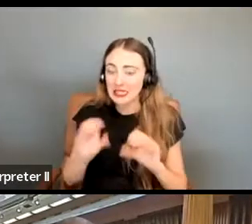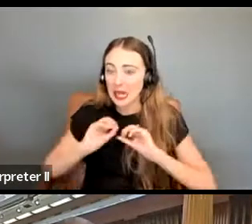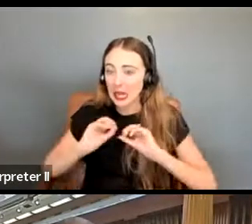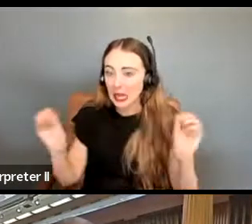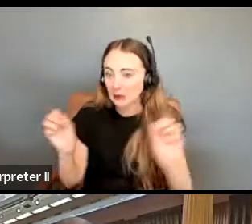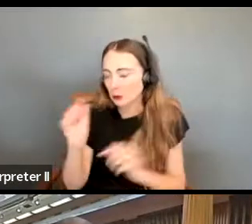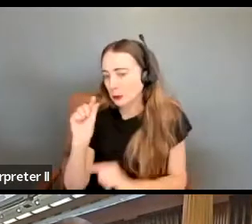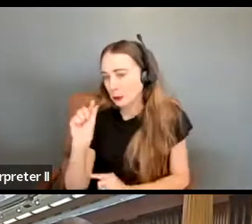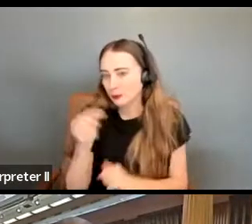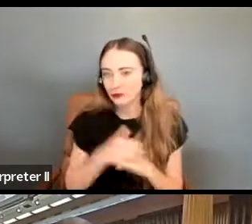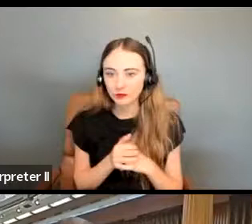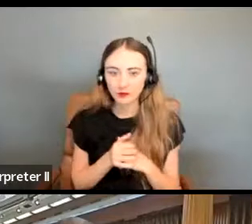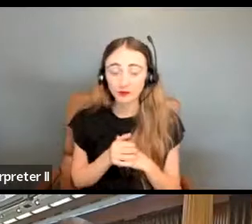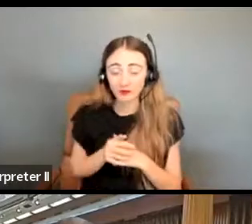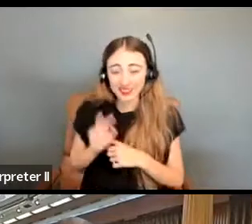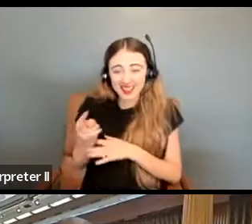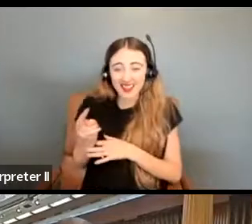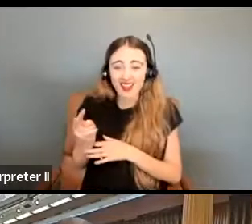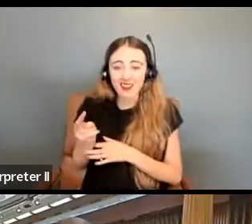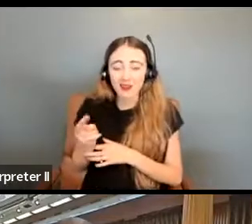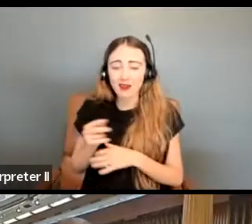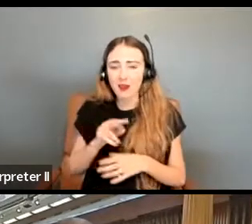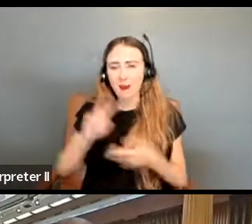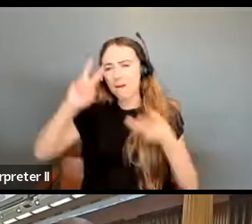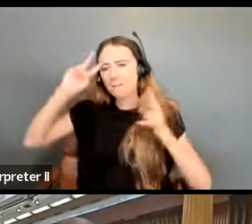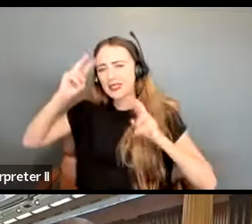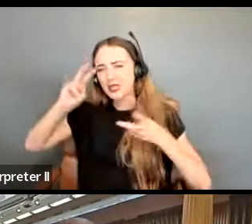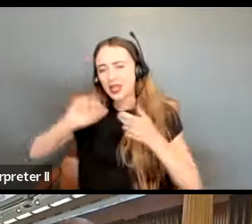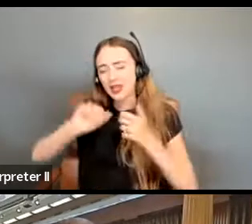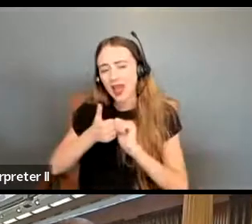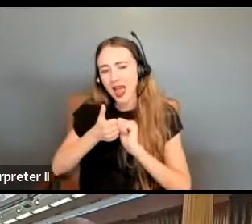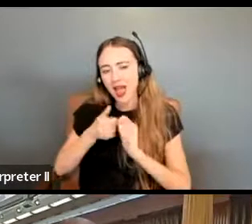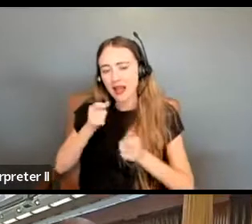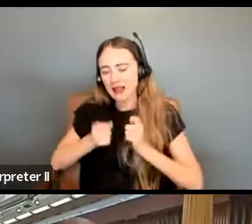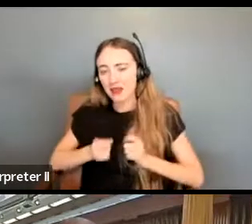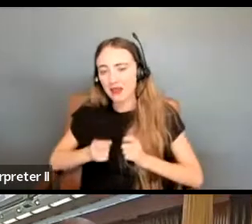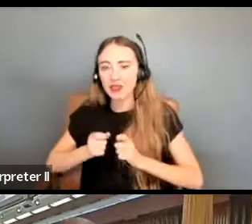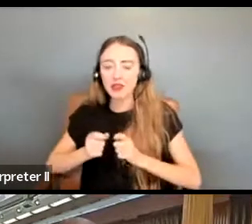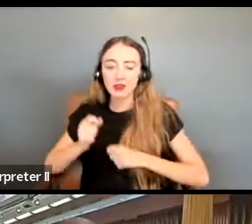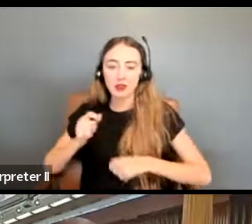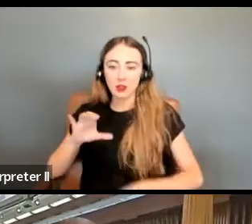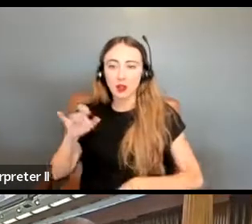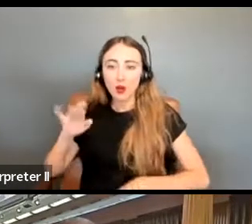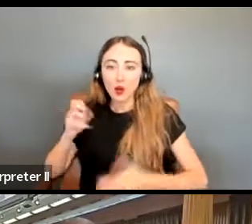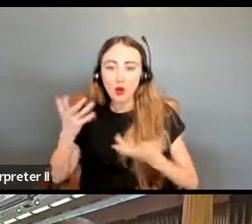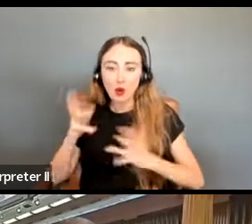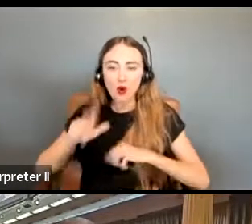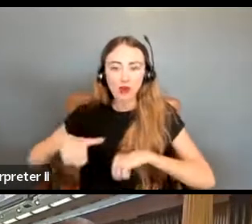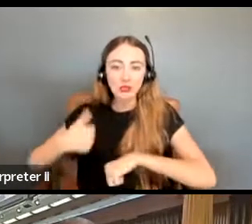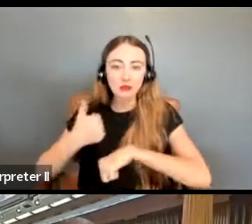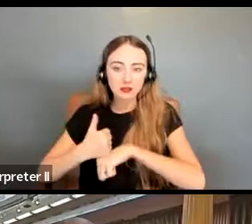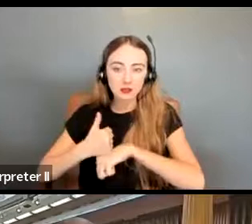little. The second point about misunderstanding how this revised code is constructed.